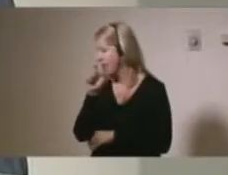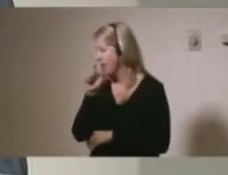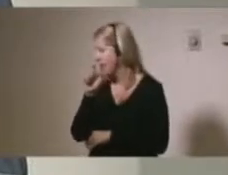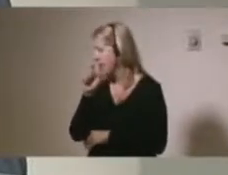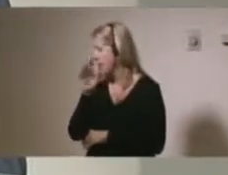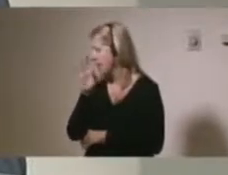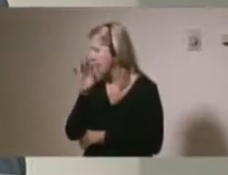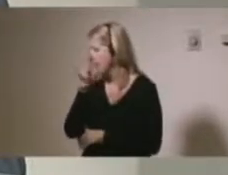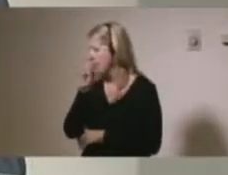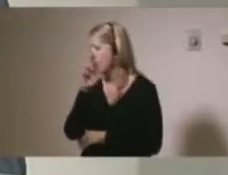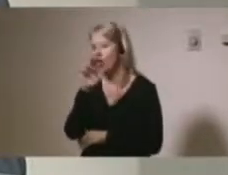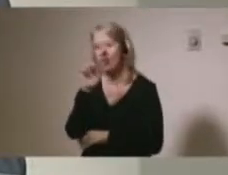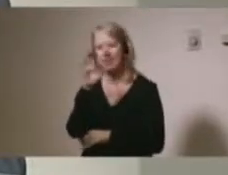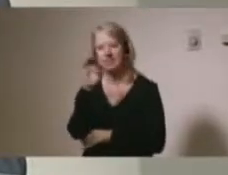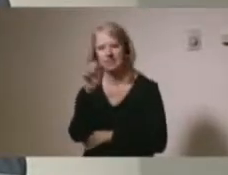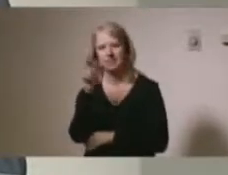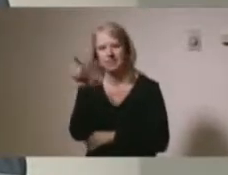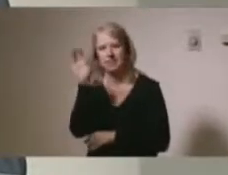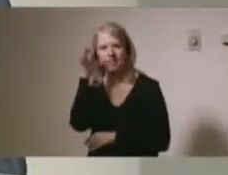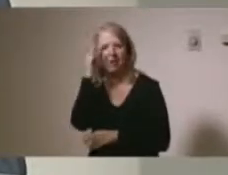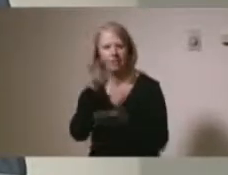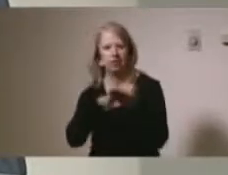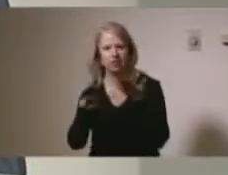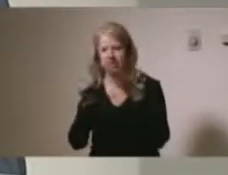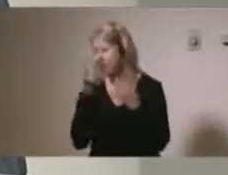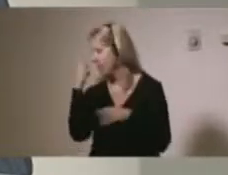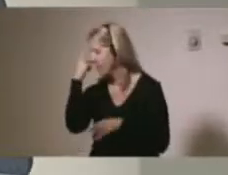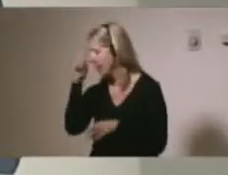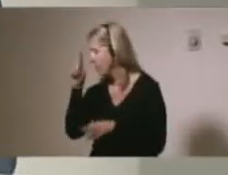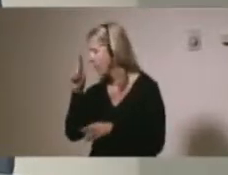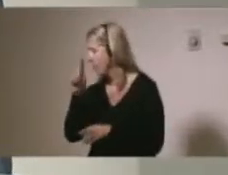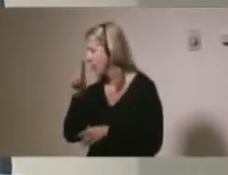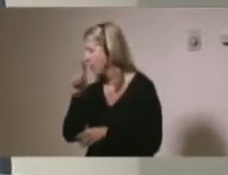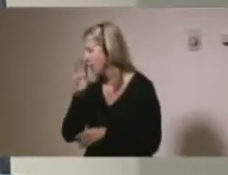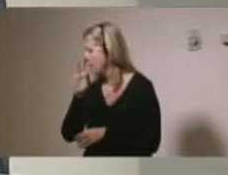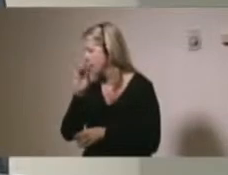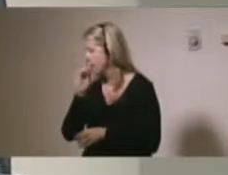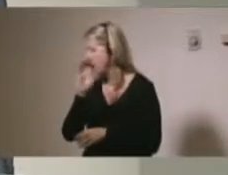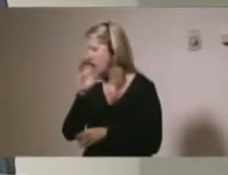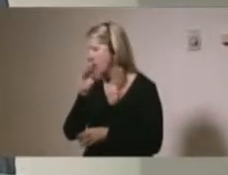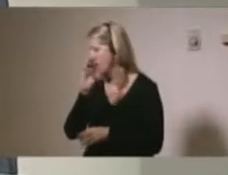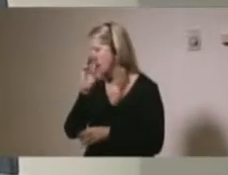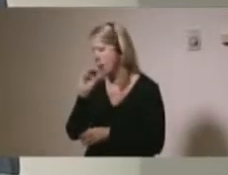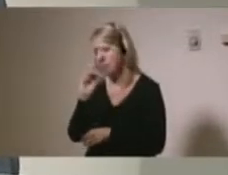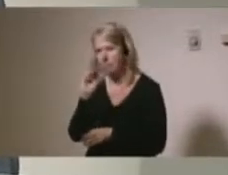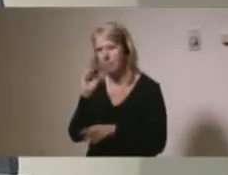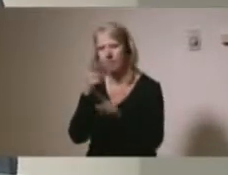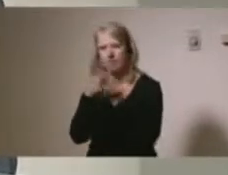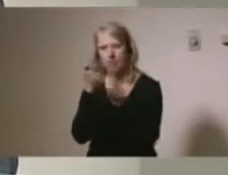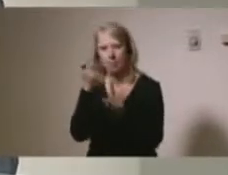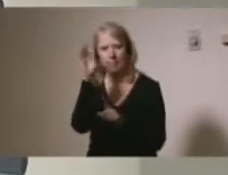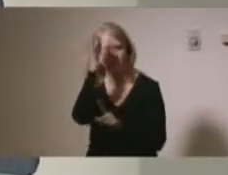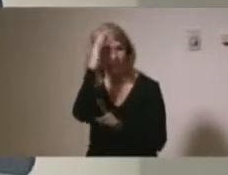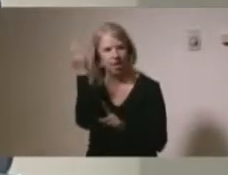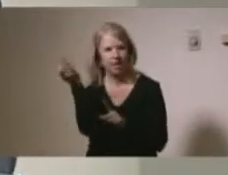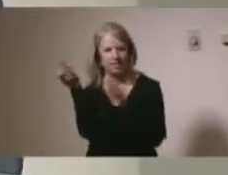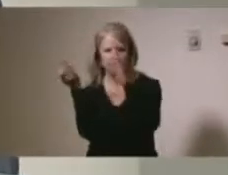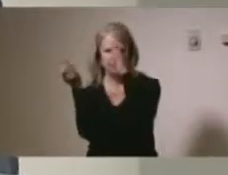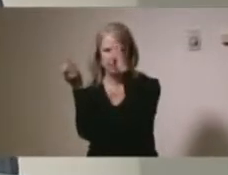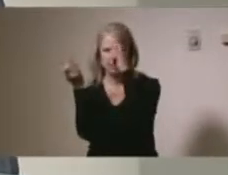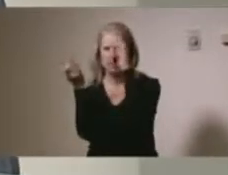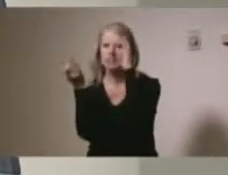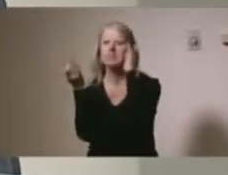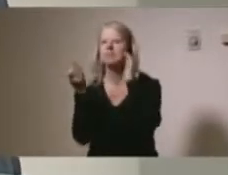the Federal Secretary of FOCOM, Force Ouvrière Communication from France.